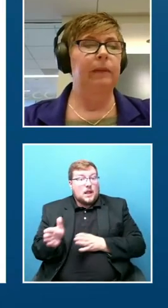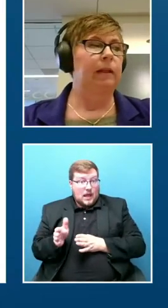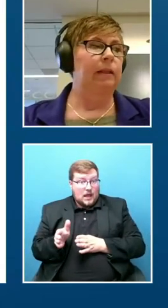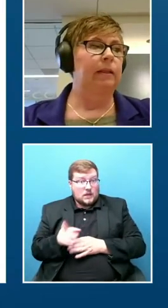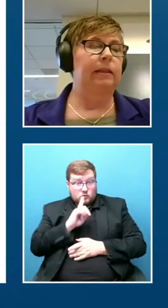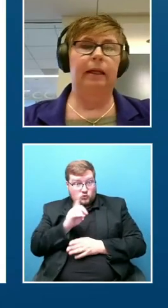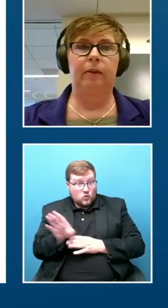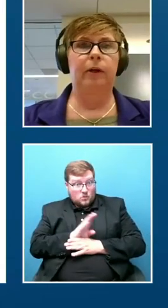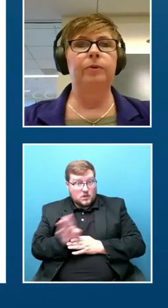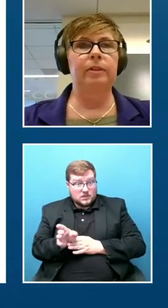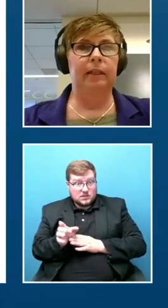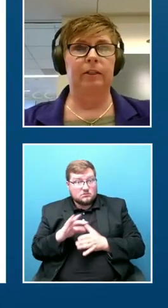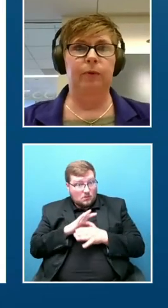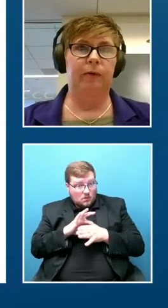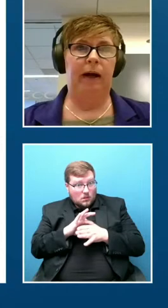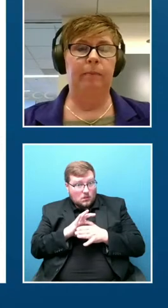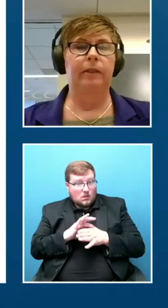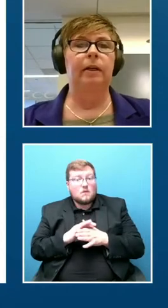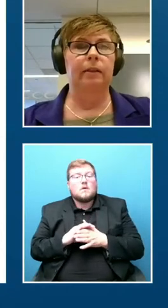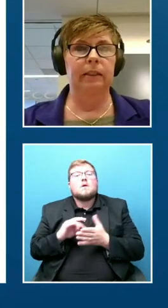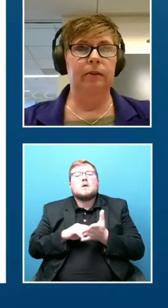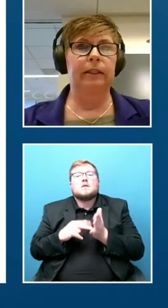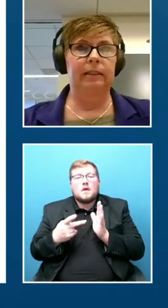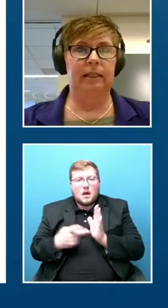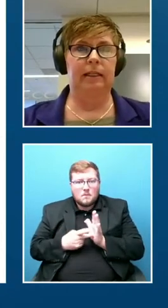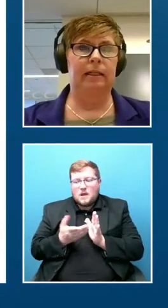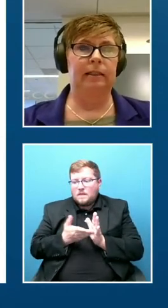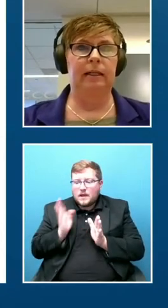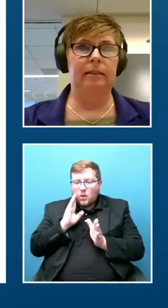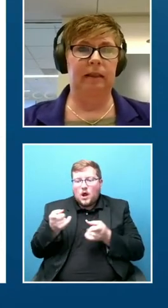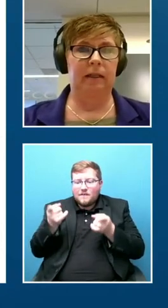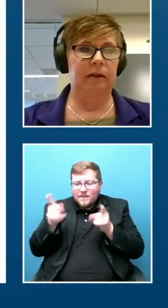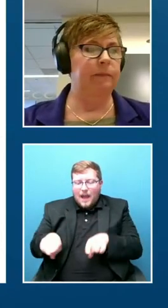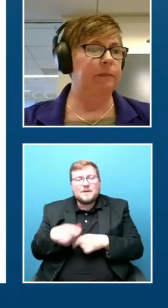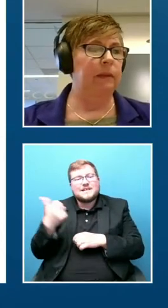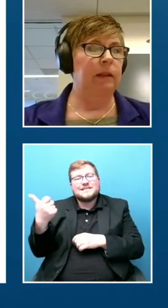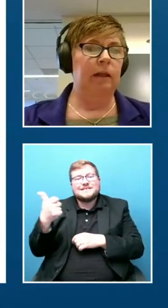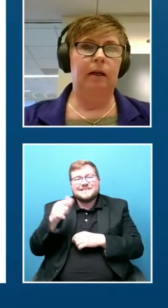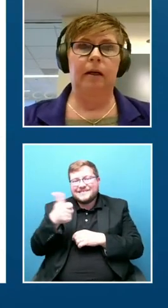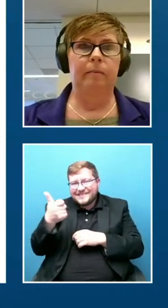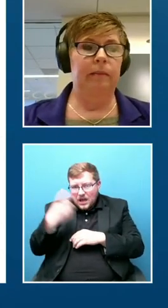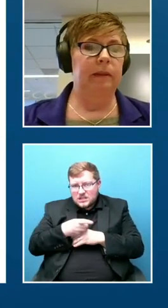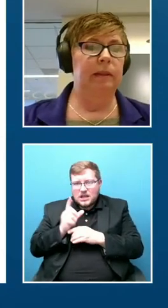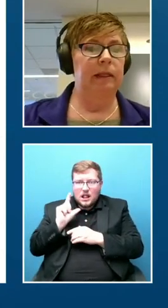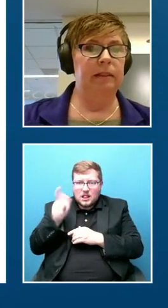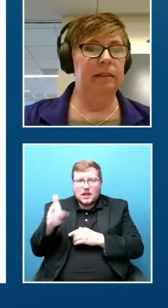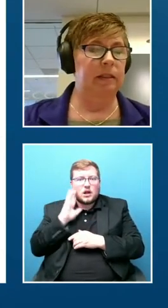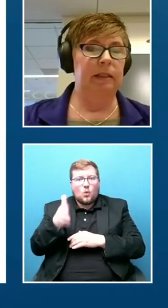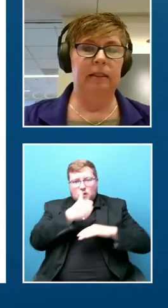plan, that those things would have happened literally 10 days later. The next is